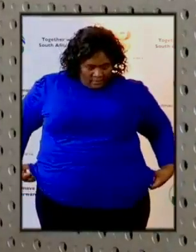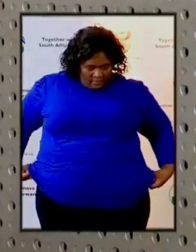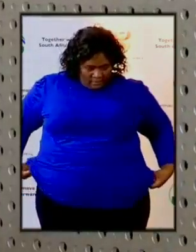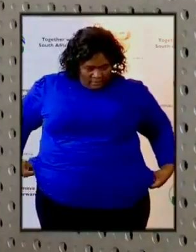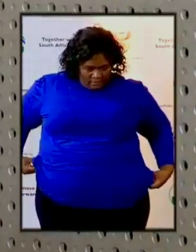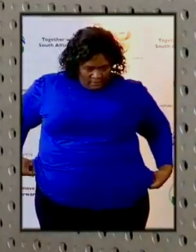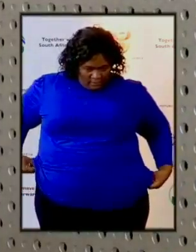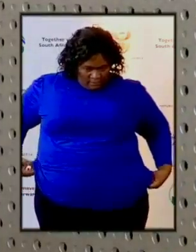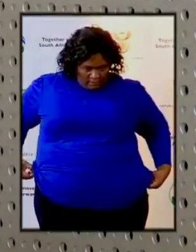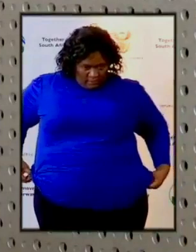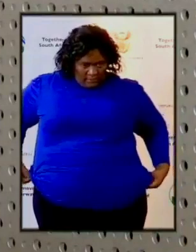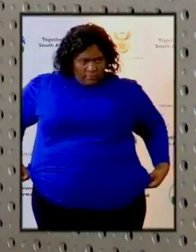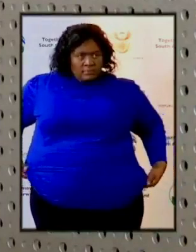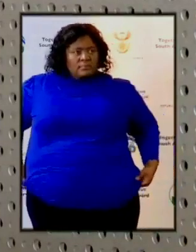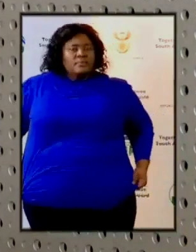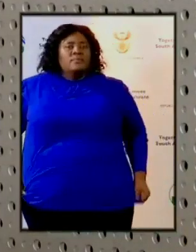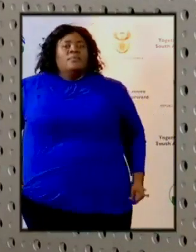Thank you very much. There was a question